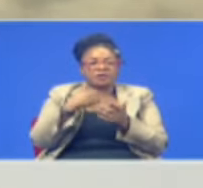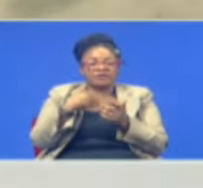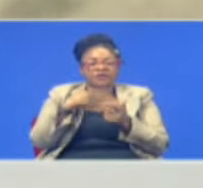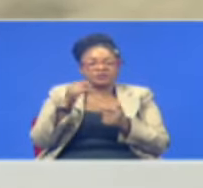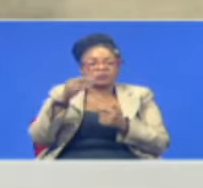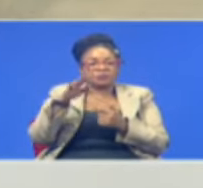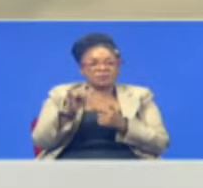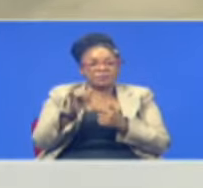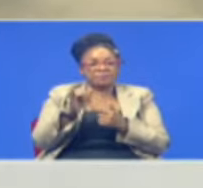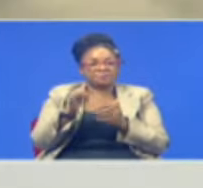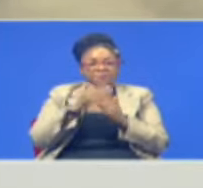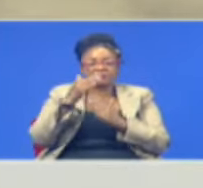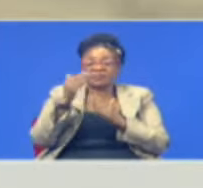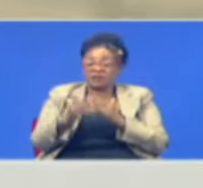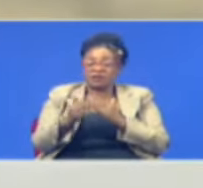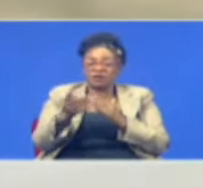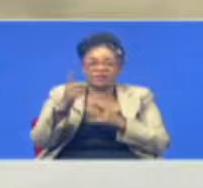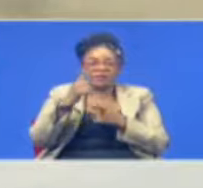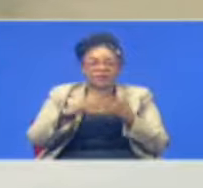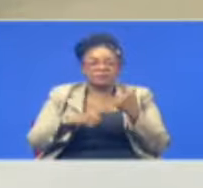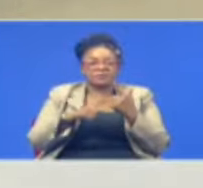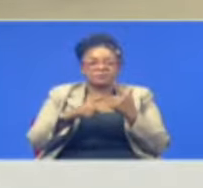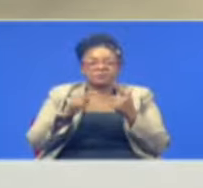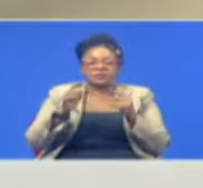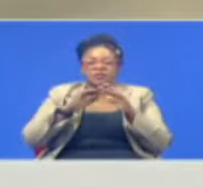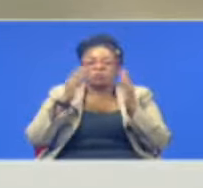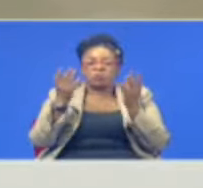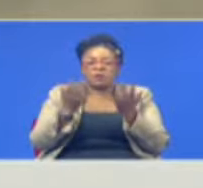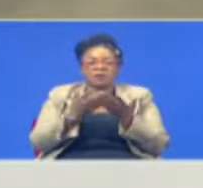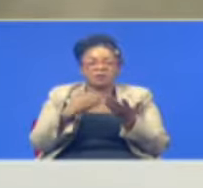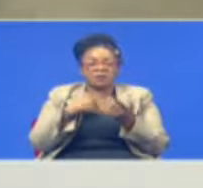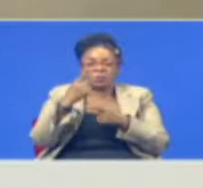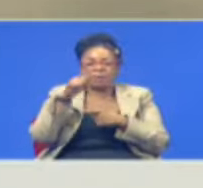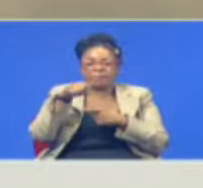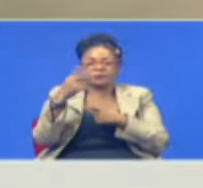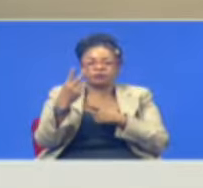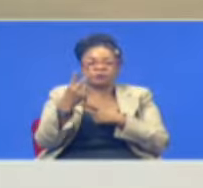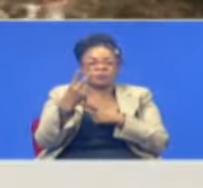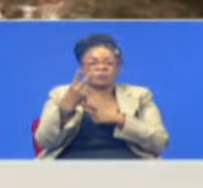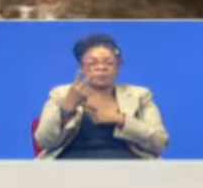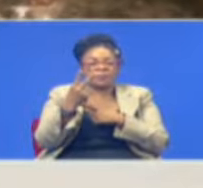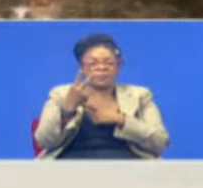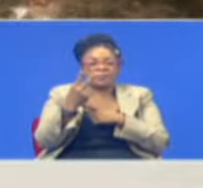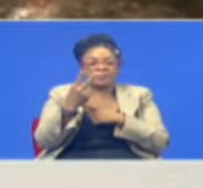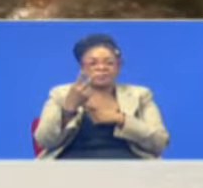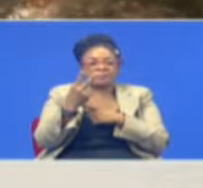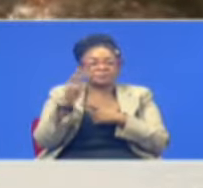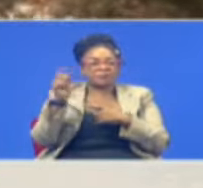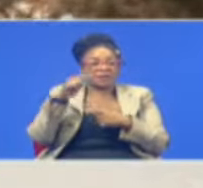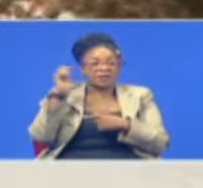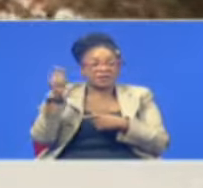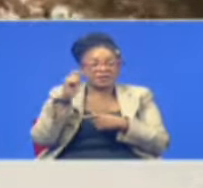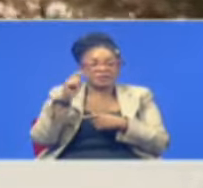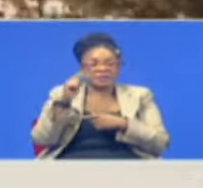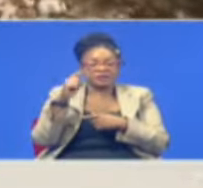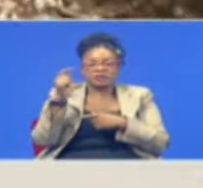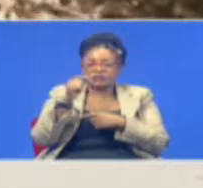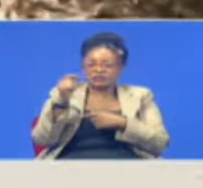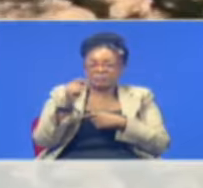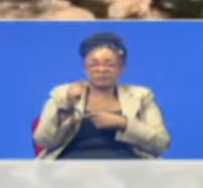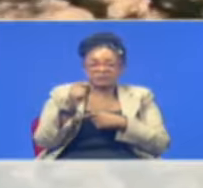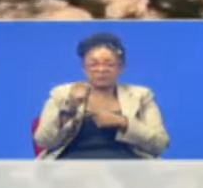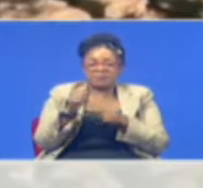By the end of the year, the world had warmed by 1.2 degrees Celsius. In Kenya, the temperature rise was just a little